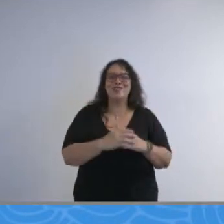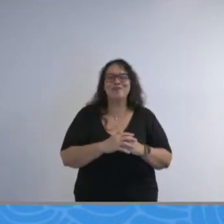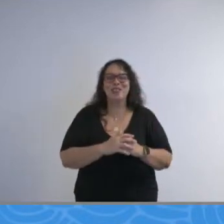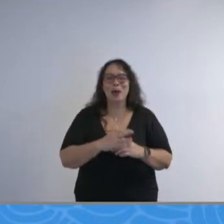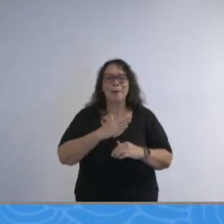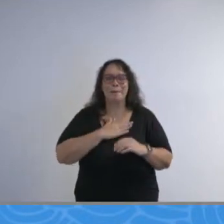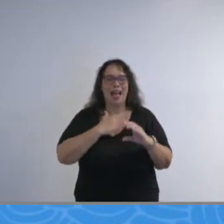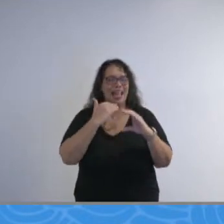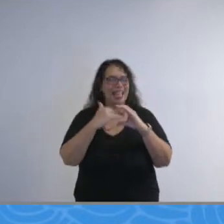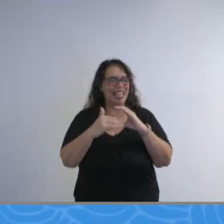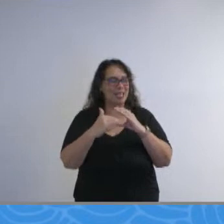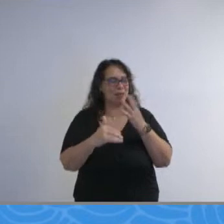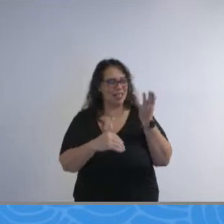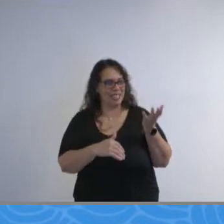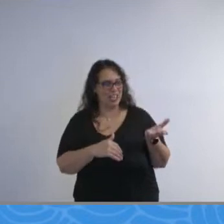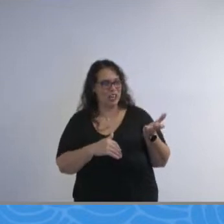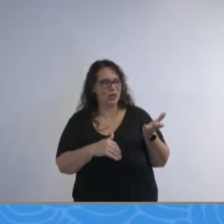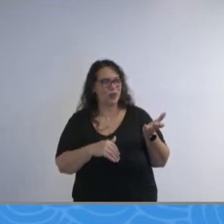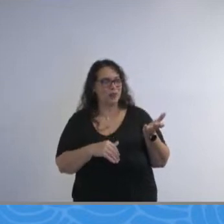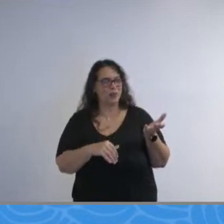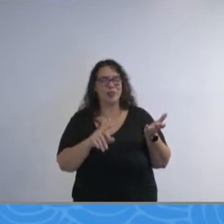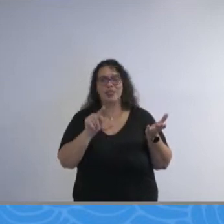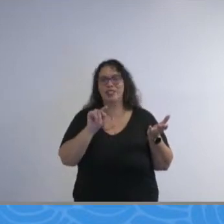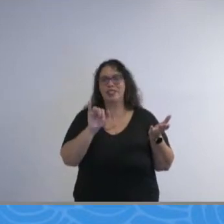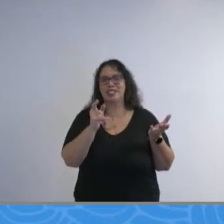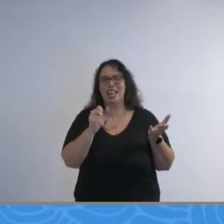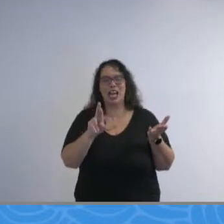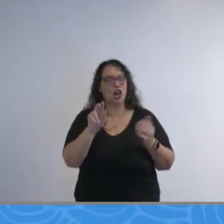My email is here,